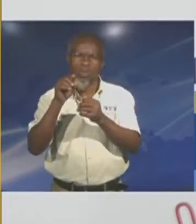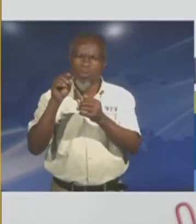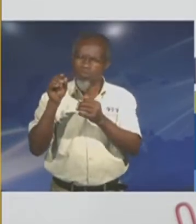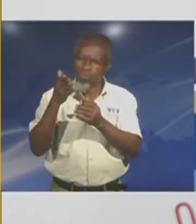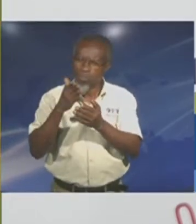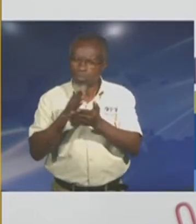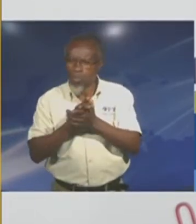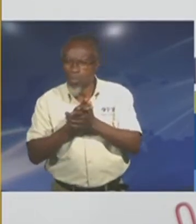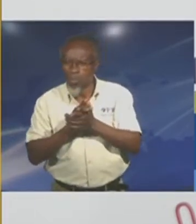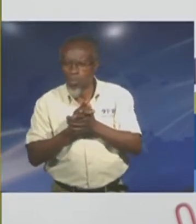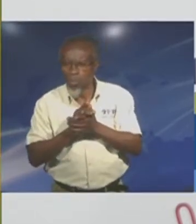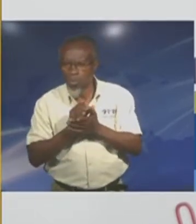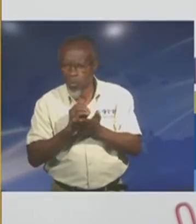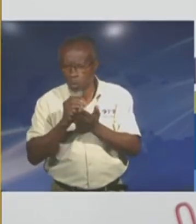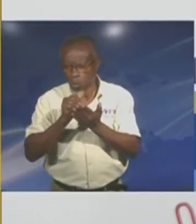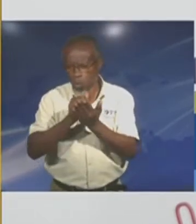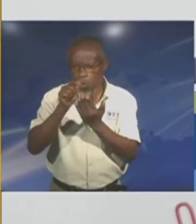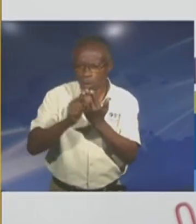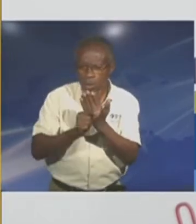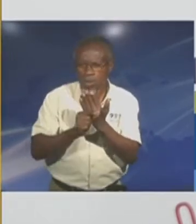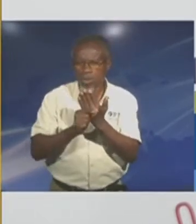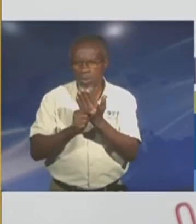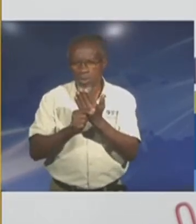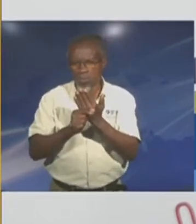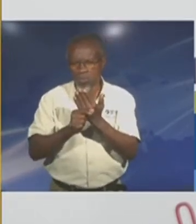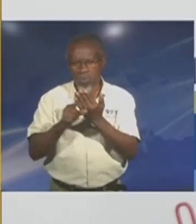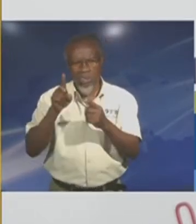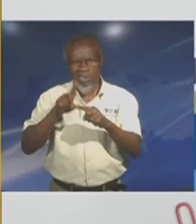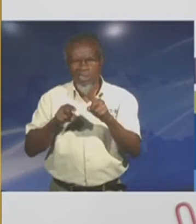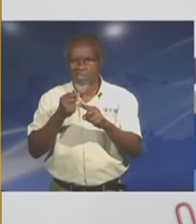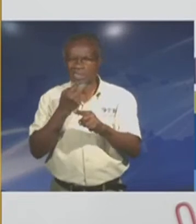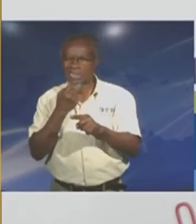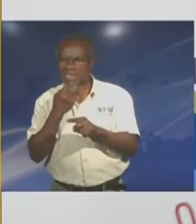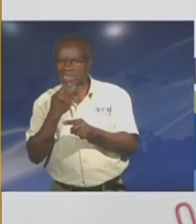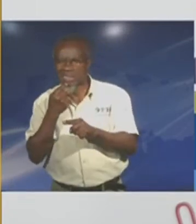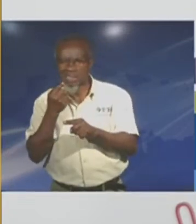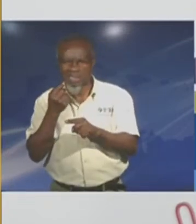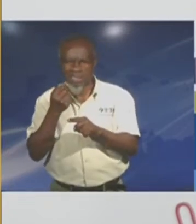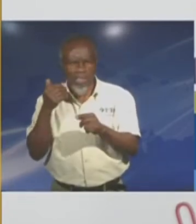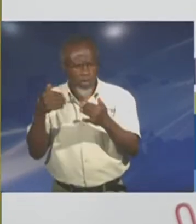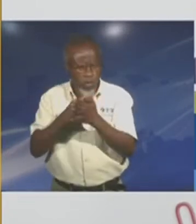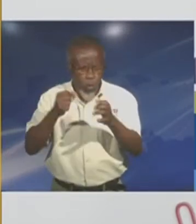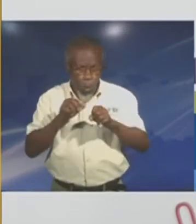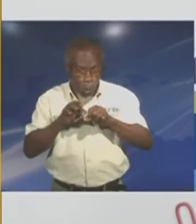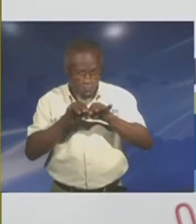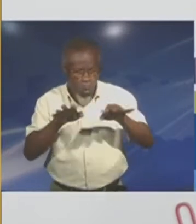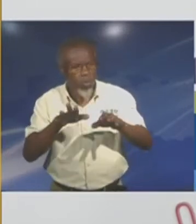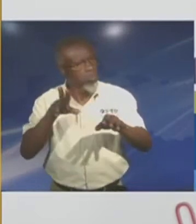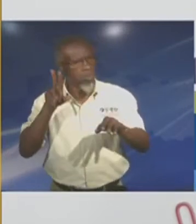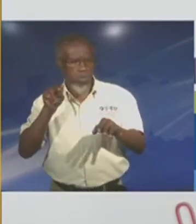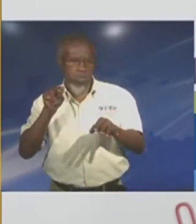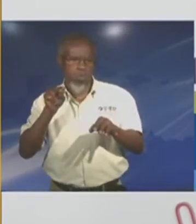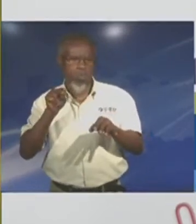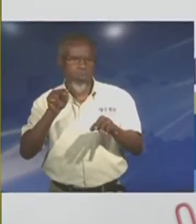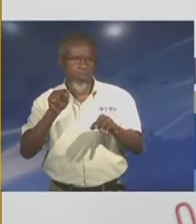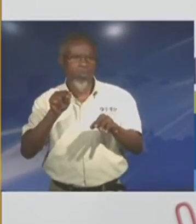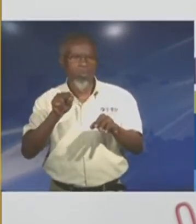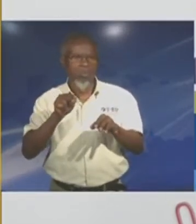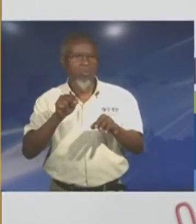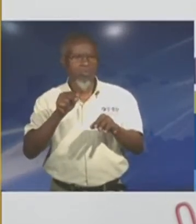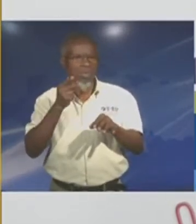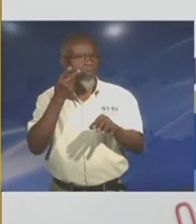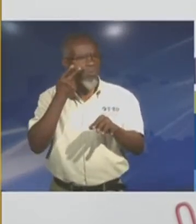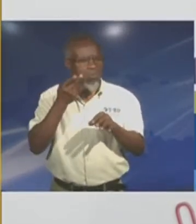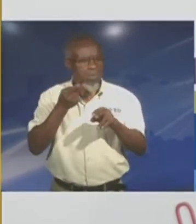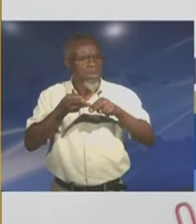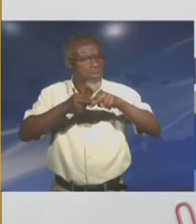be accurate to say that it's a separate wave of COVID-19 that we're really in. We note, as I said, that the increase in numbers, although